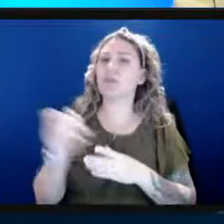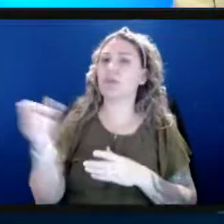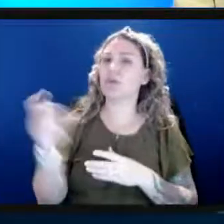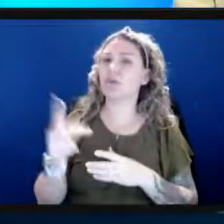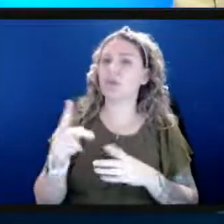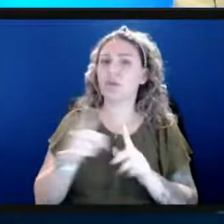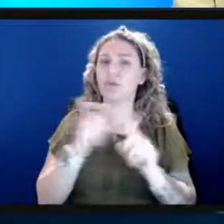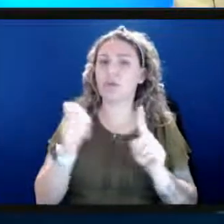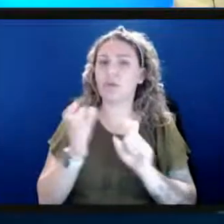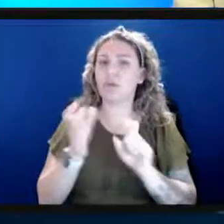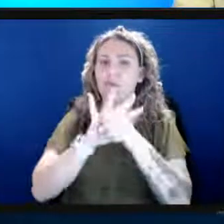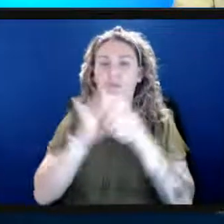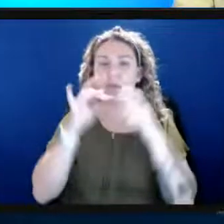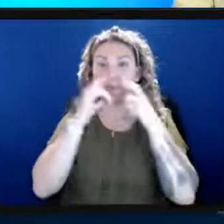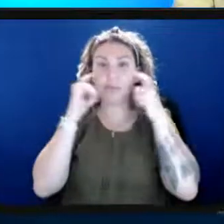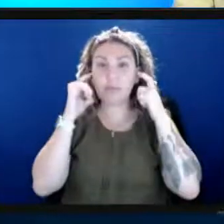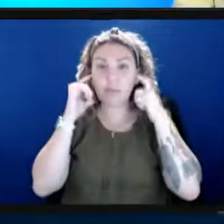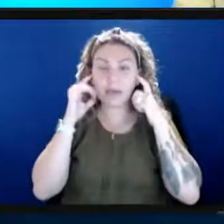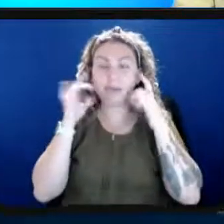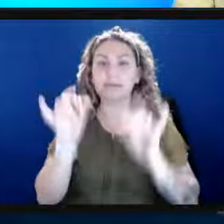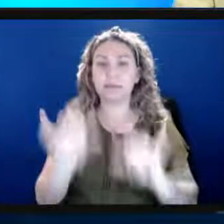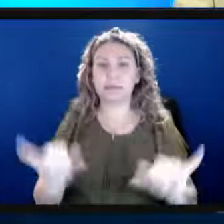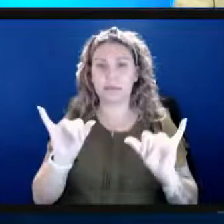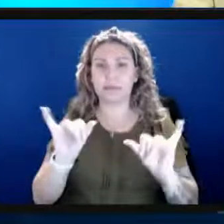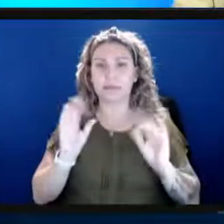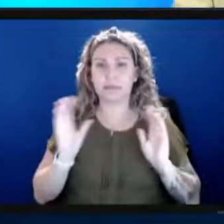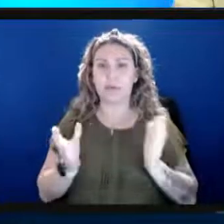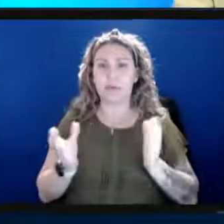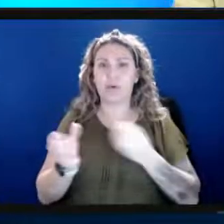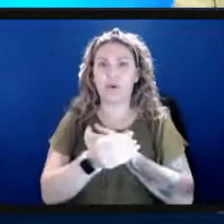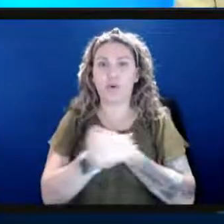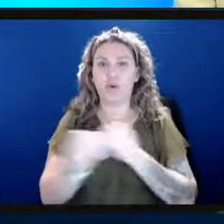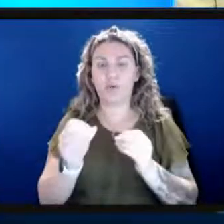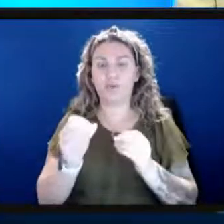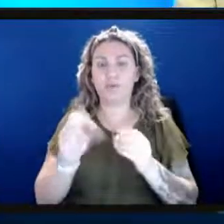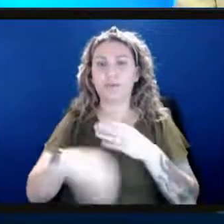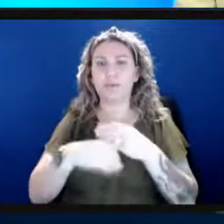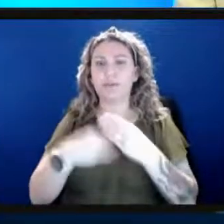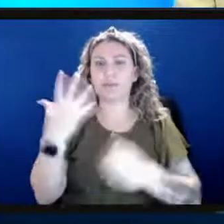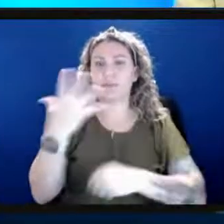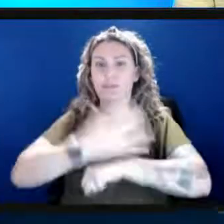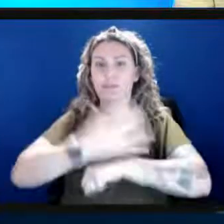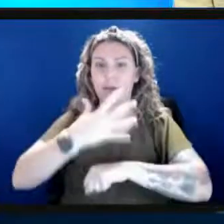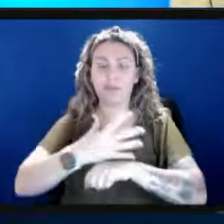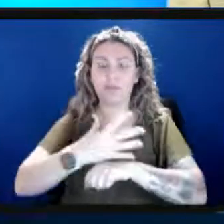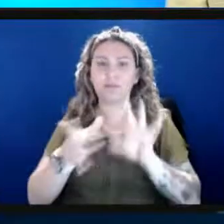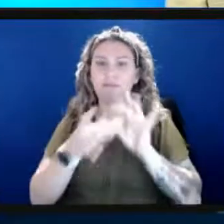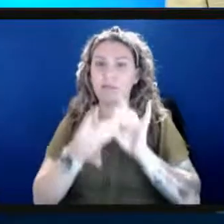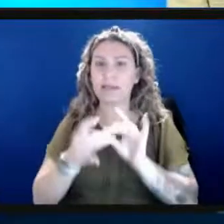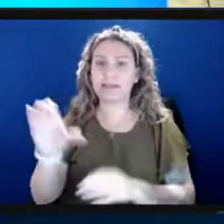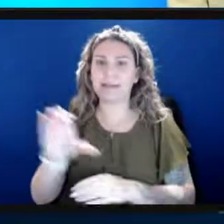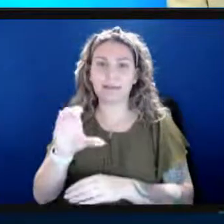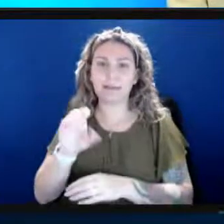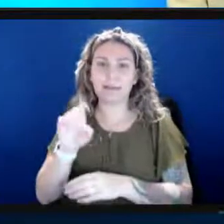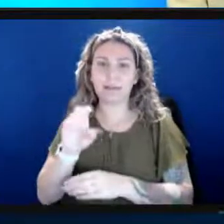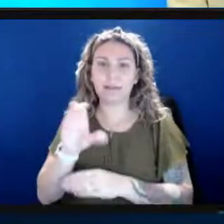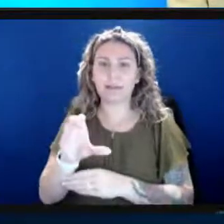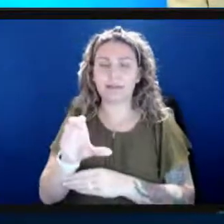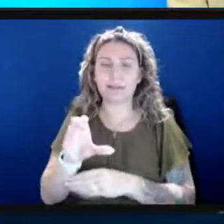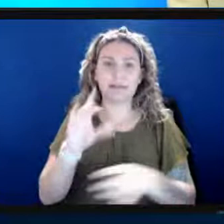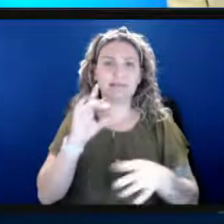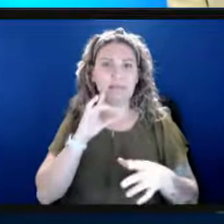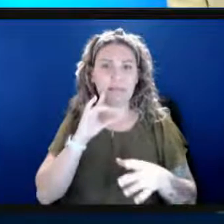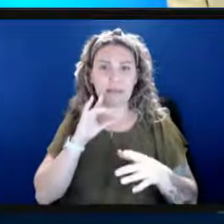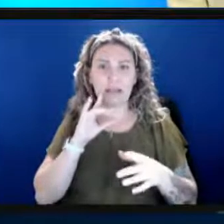mask continuously here at the office for another 5 days per the CDC guidelines. But then this JAMA study came